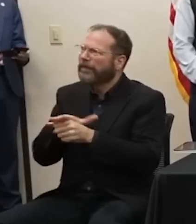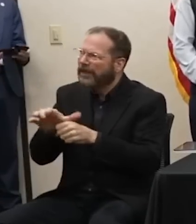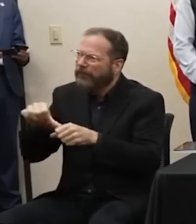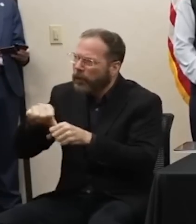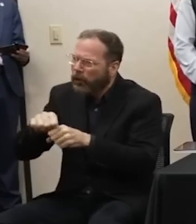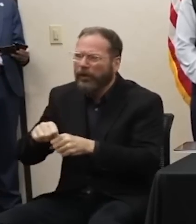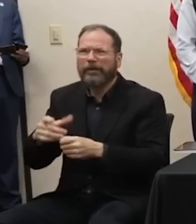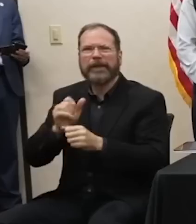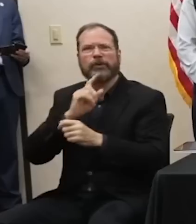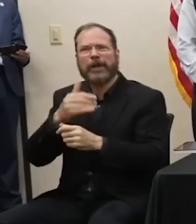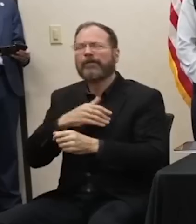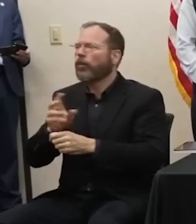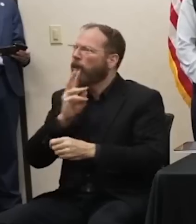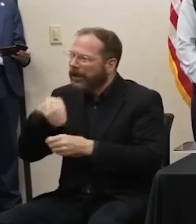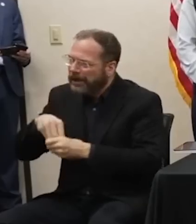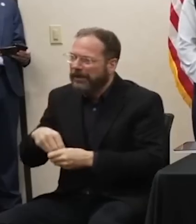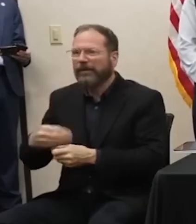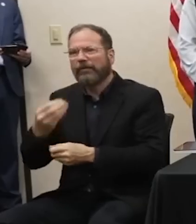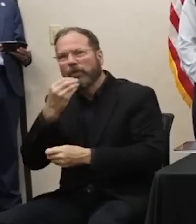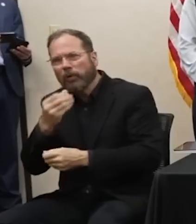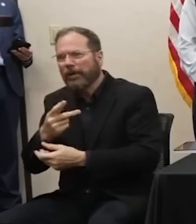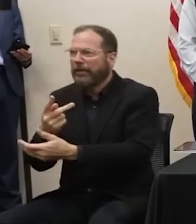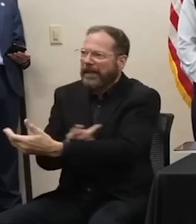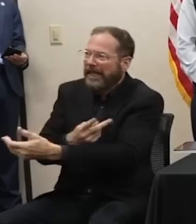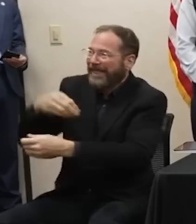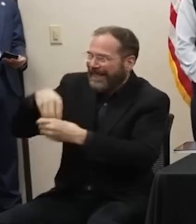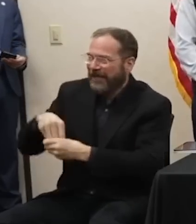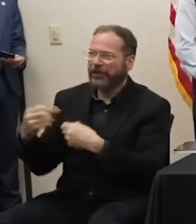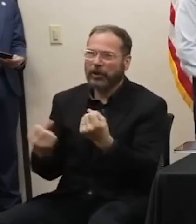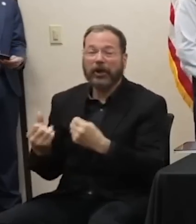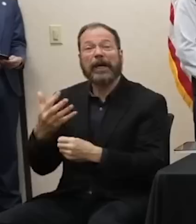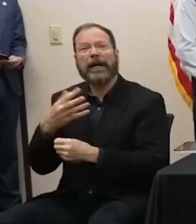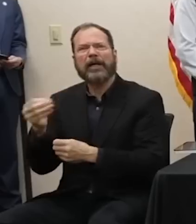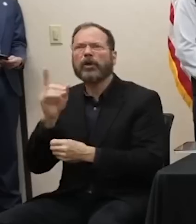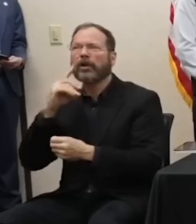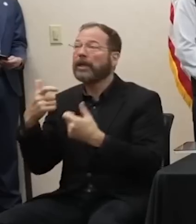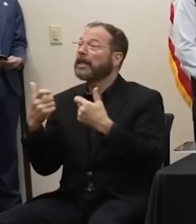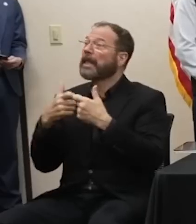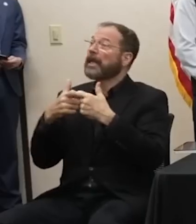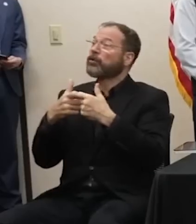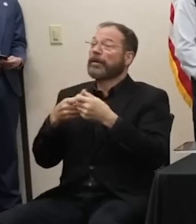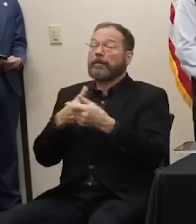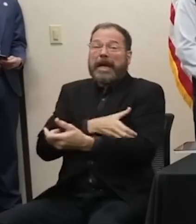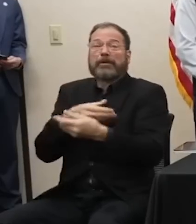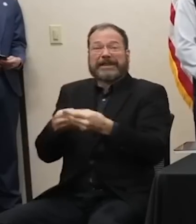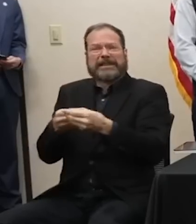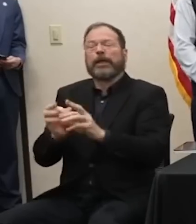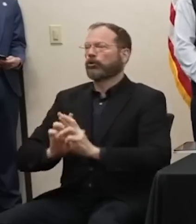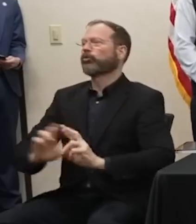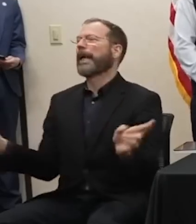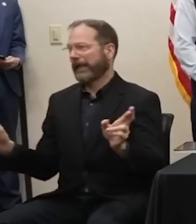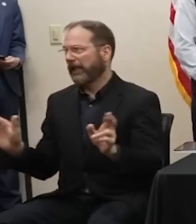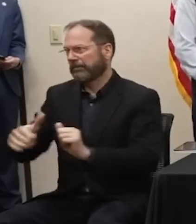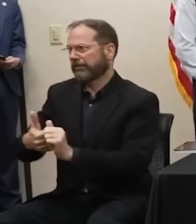fuel. Make sure that you have water and food and blankets in your vehicle. You've also heard that the electric grid in Texas is ready for this event.